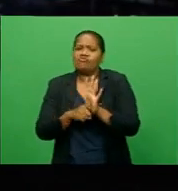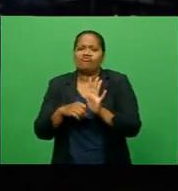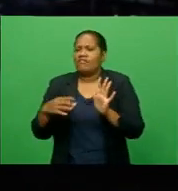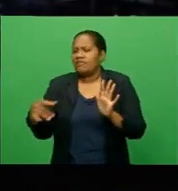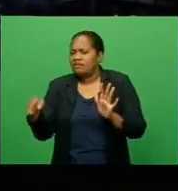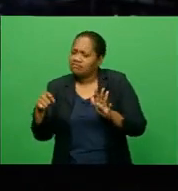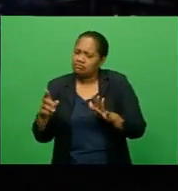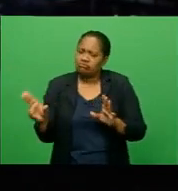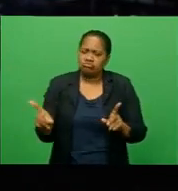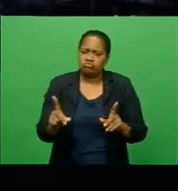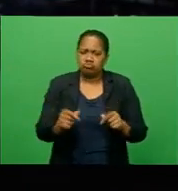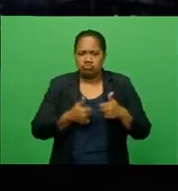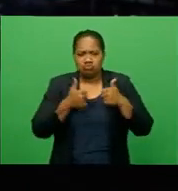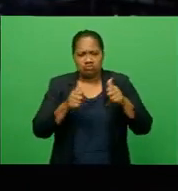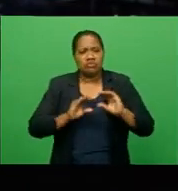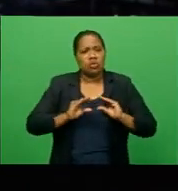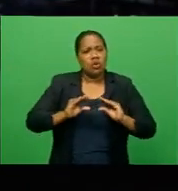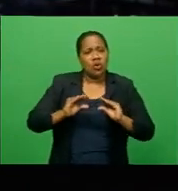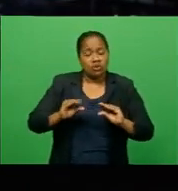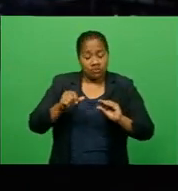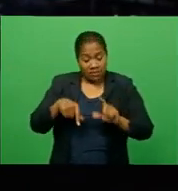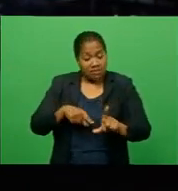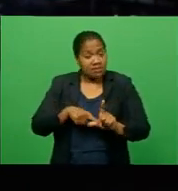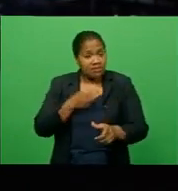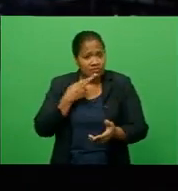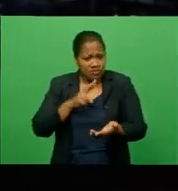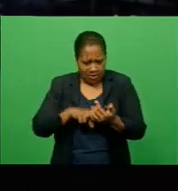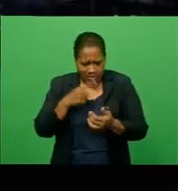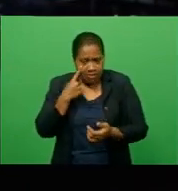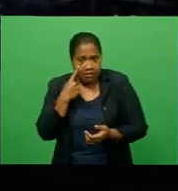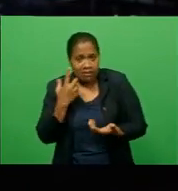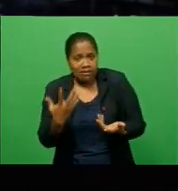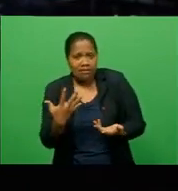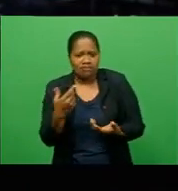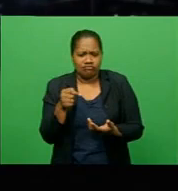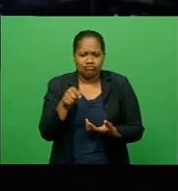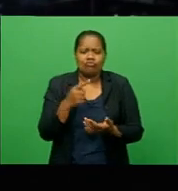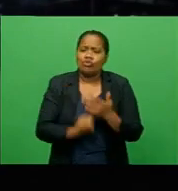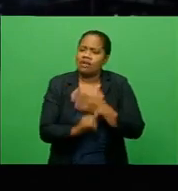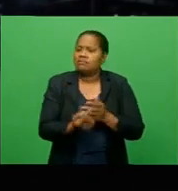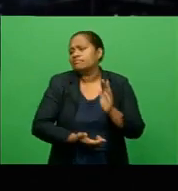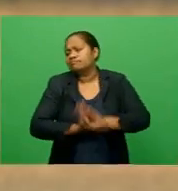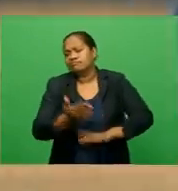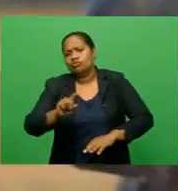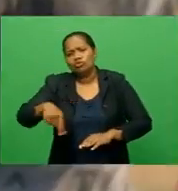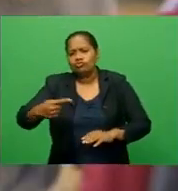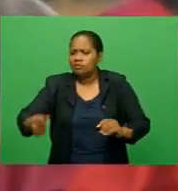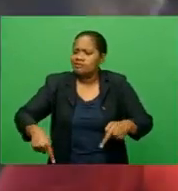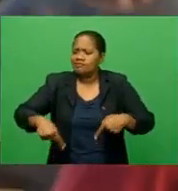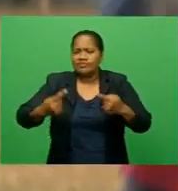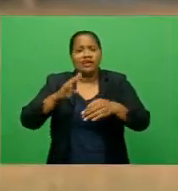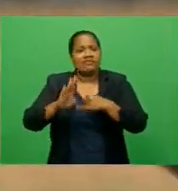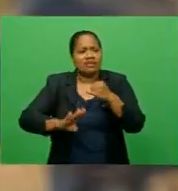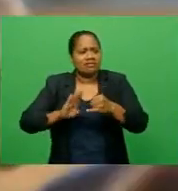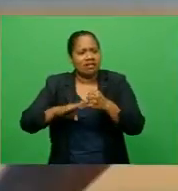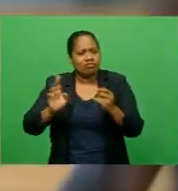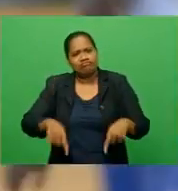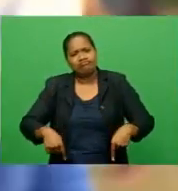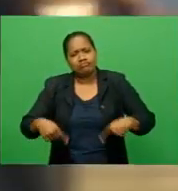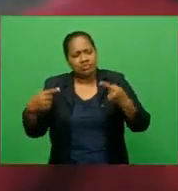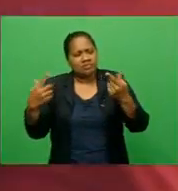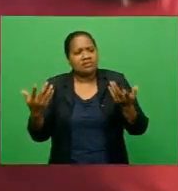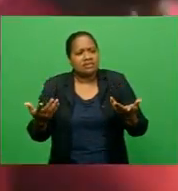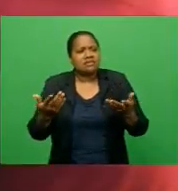coaching. And this year's record, if you see, he has gone to Suva, played final. He's gone